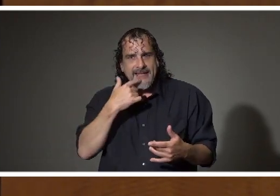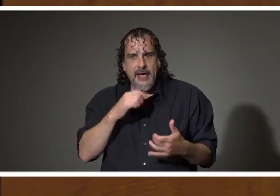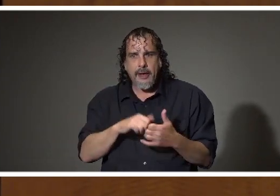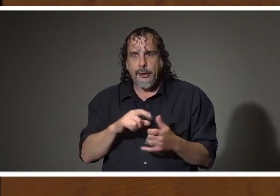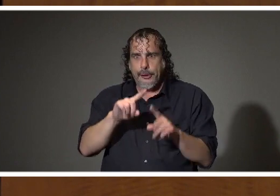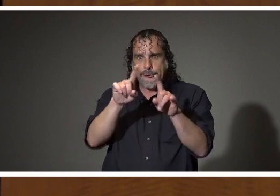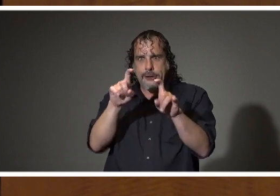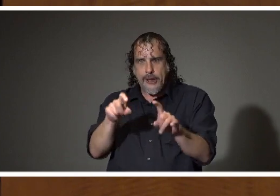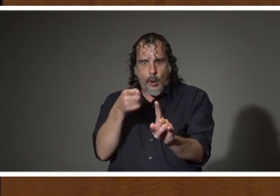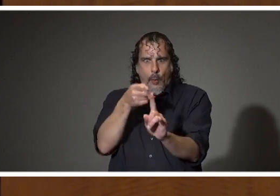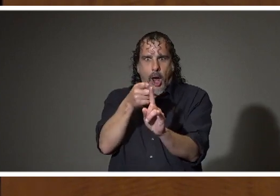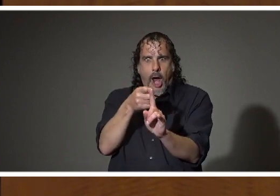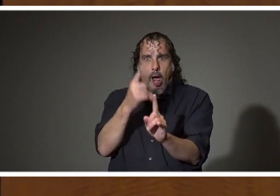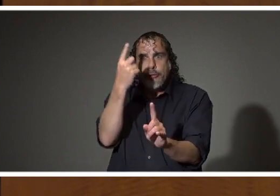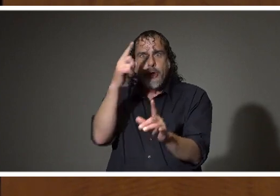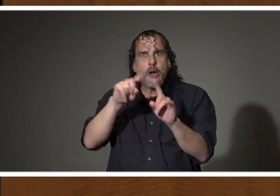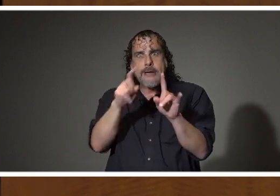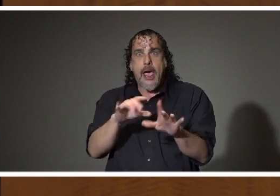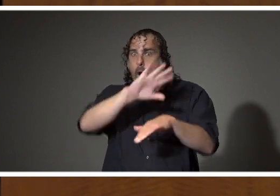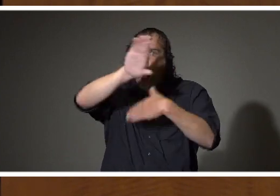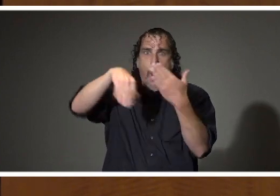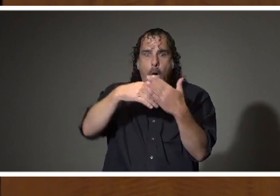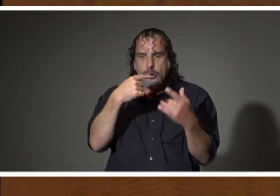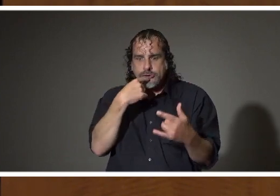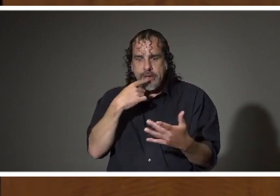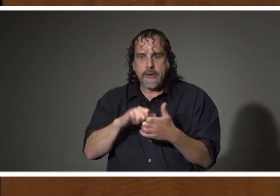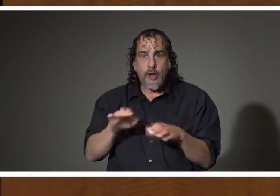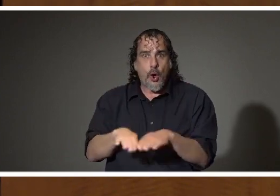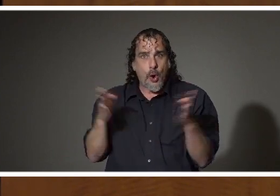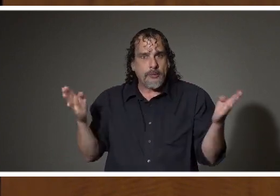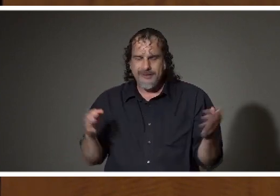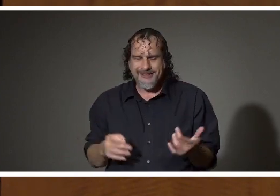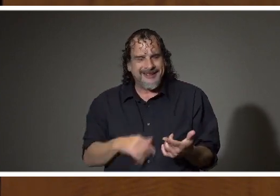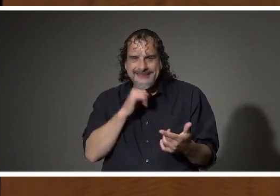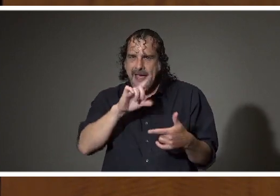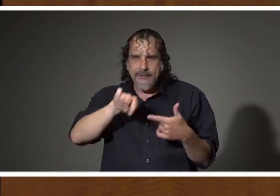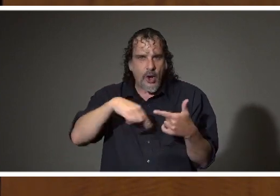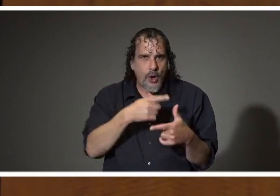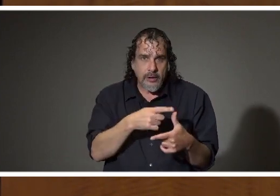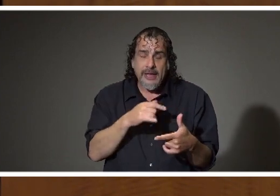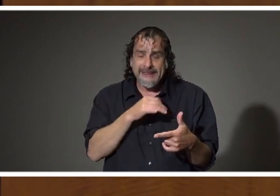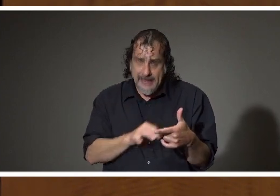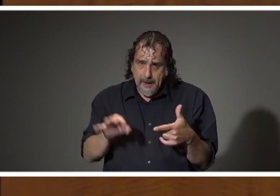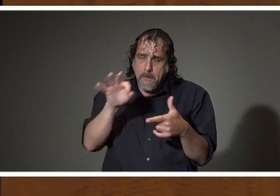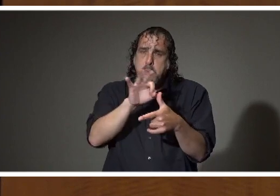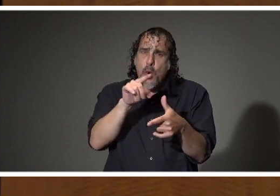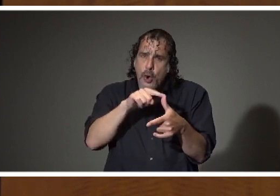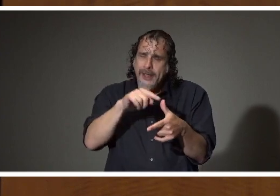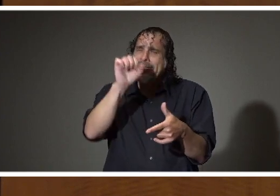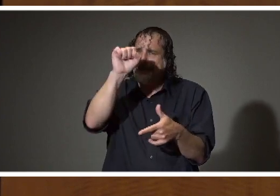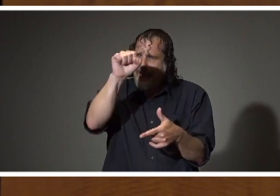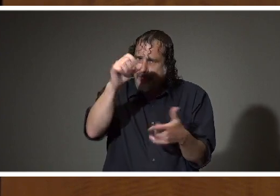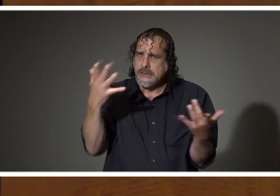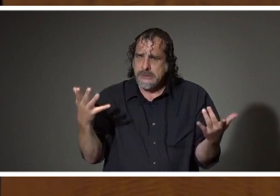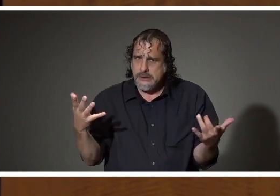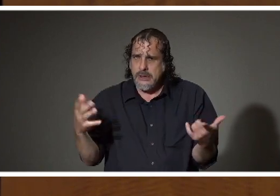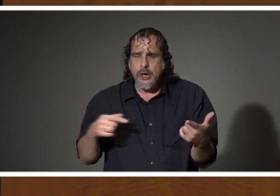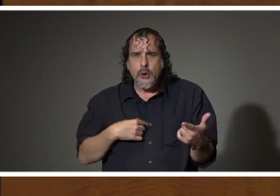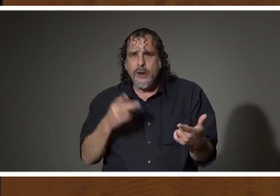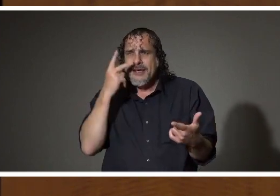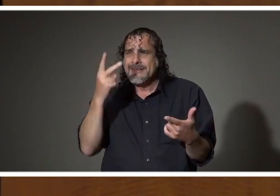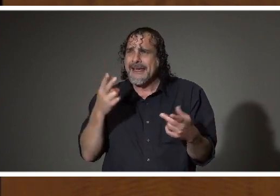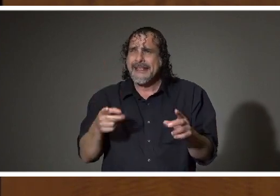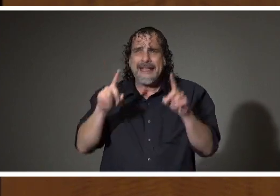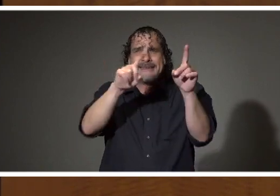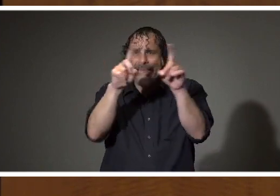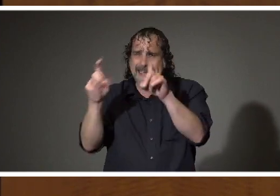the only piece to deciding when to reopen the economy. It is not the only piece. It is an important piece. We've seen testing as